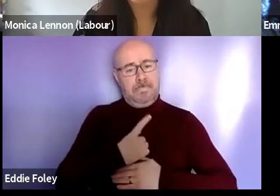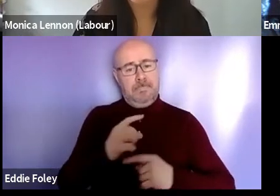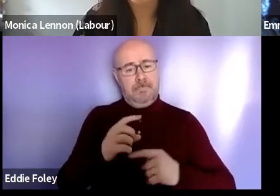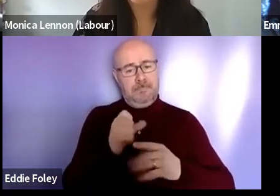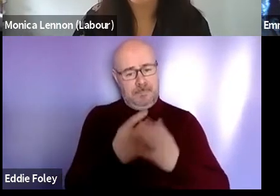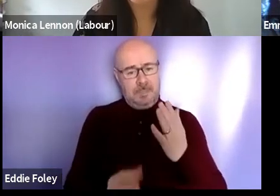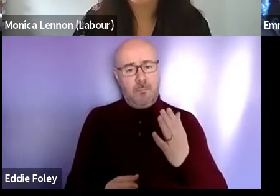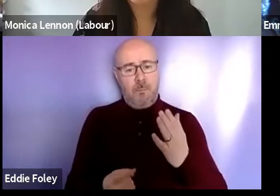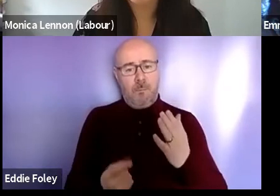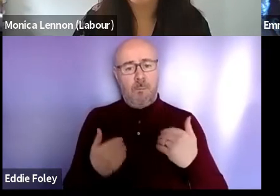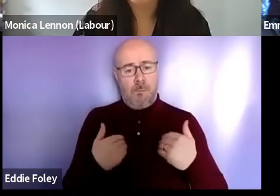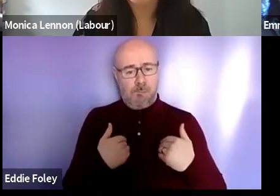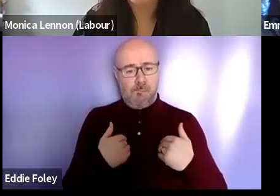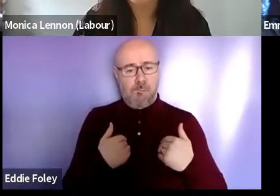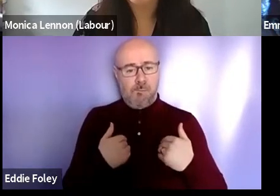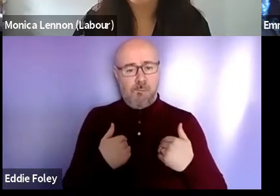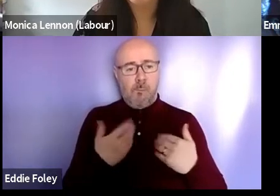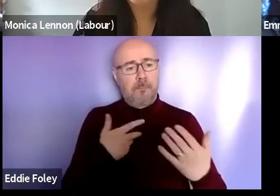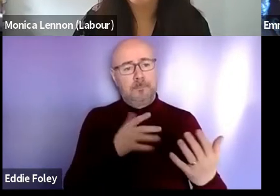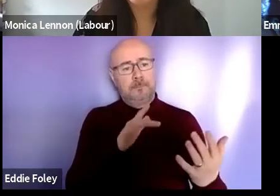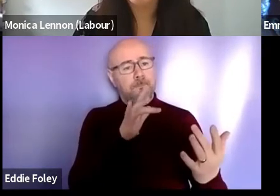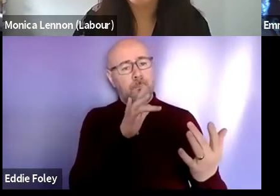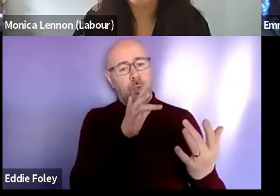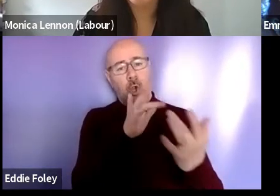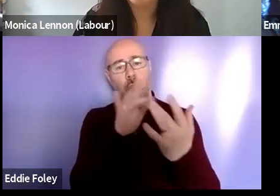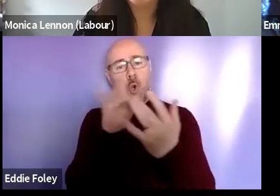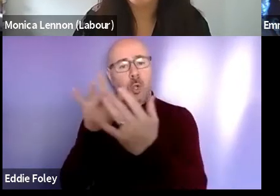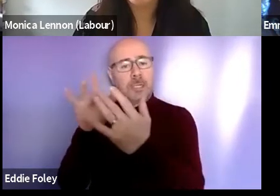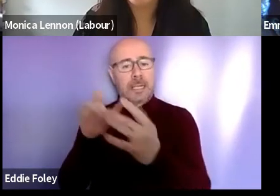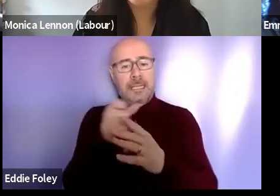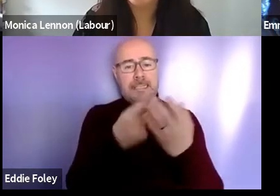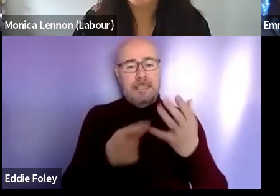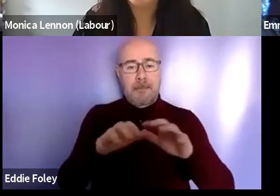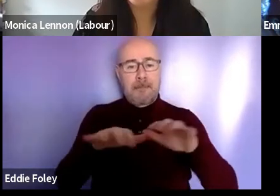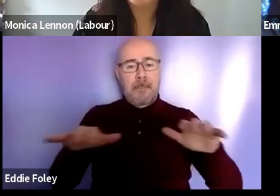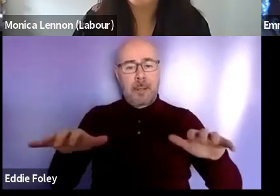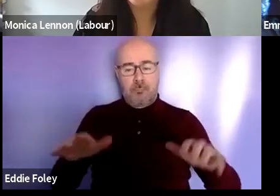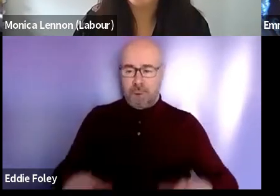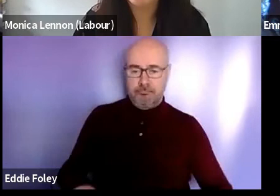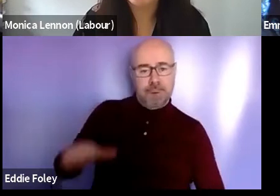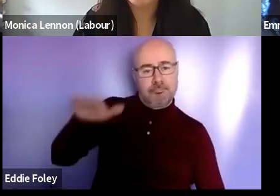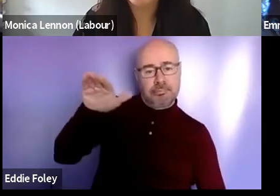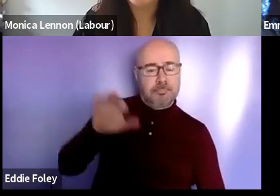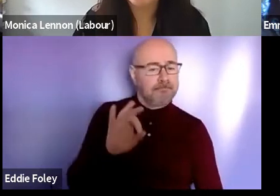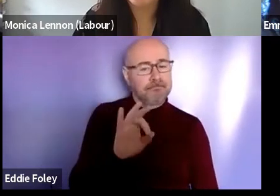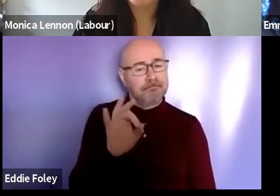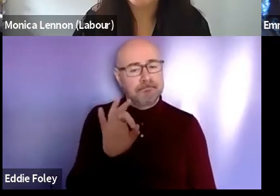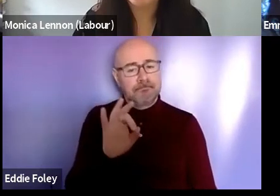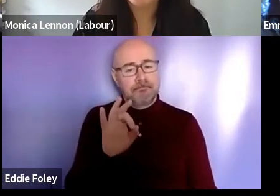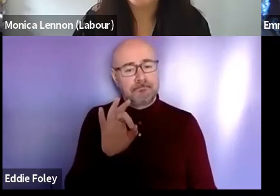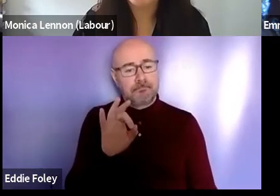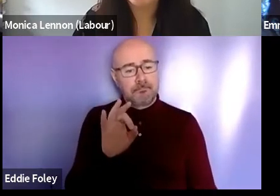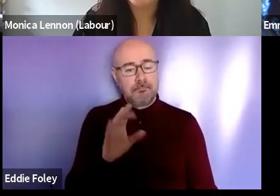disabled individuals growing up. And I have come to this new over the last 5 years as an MSP.